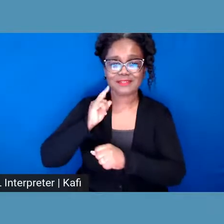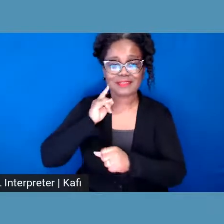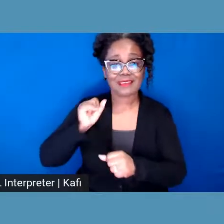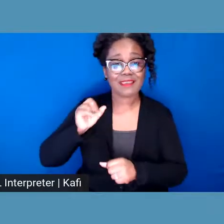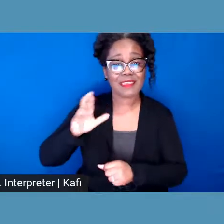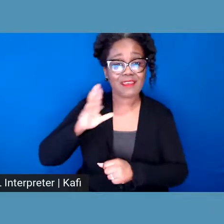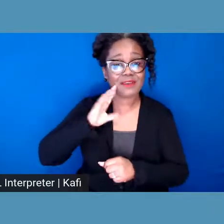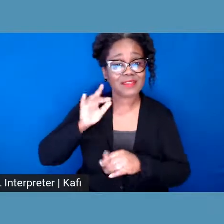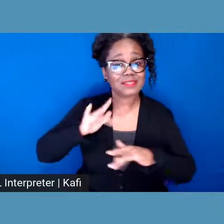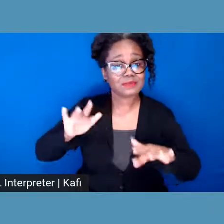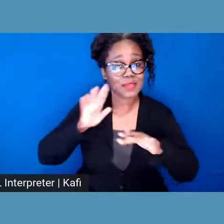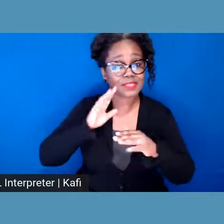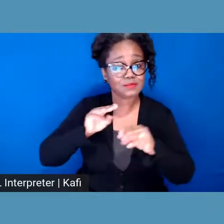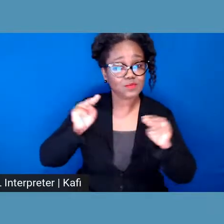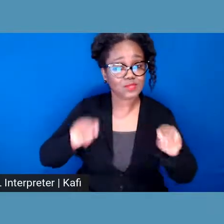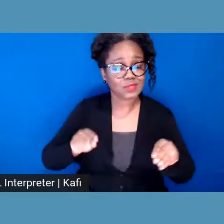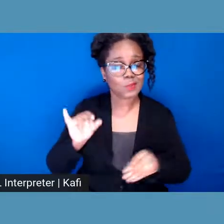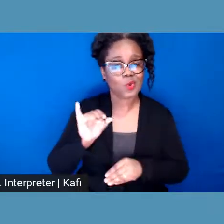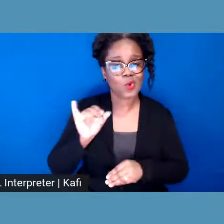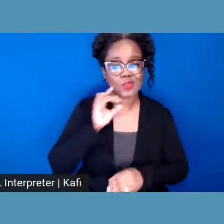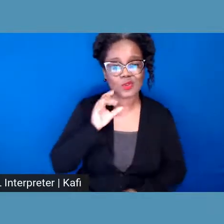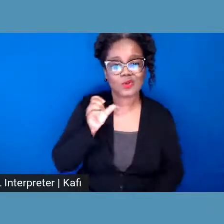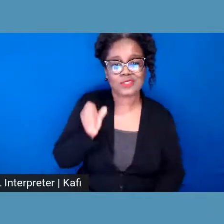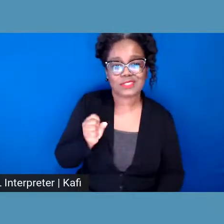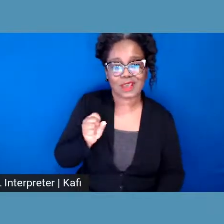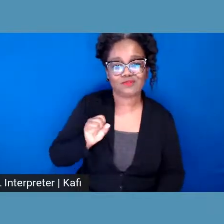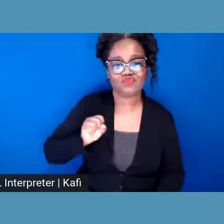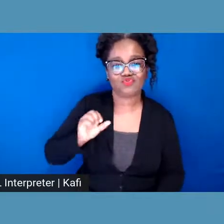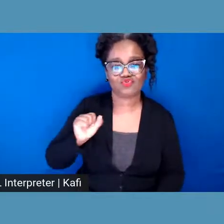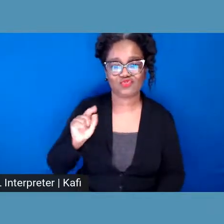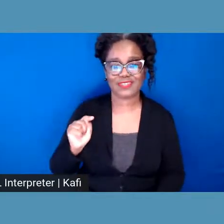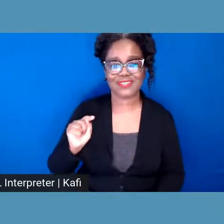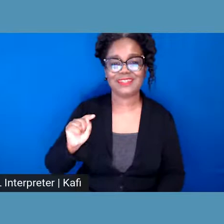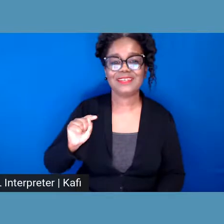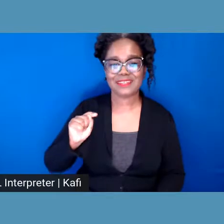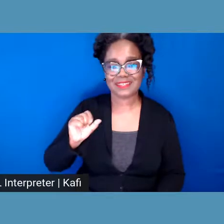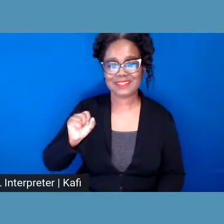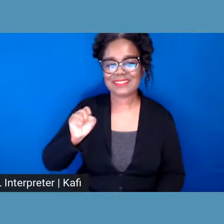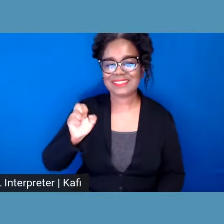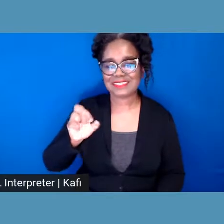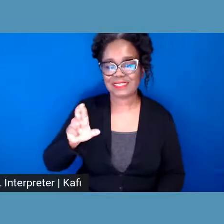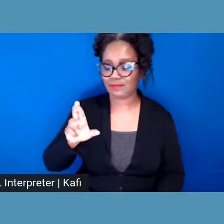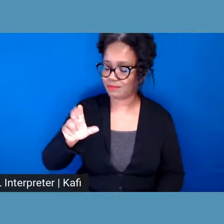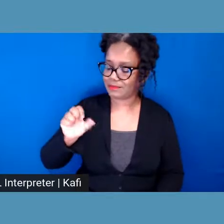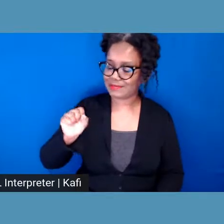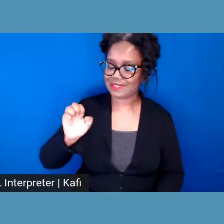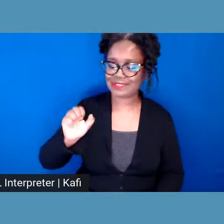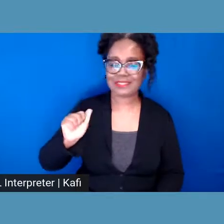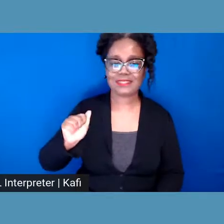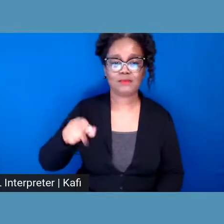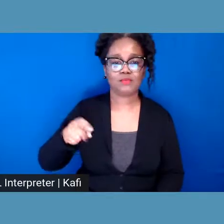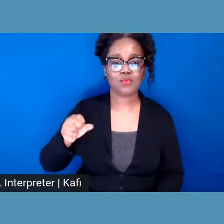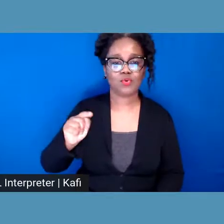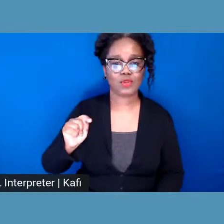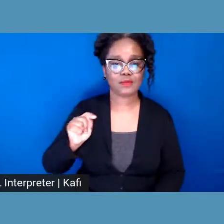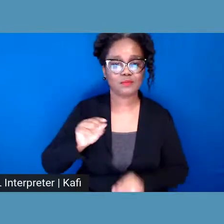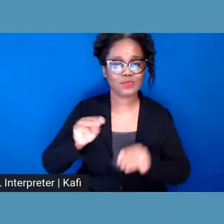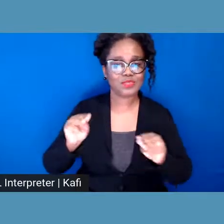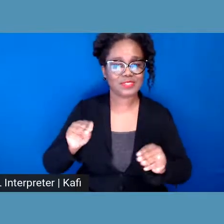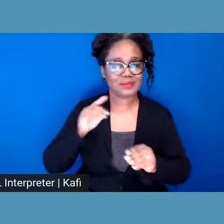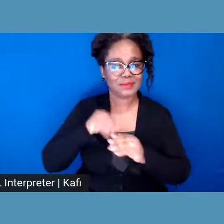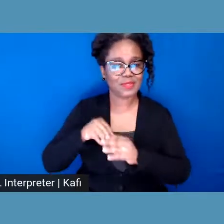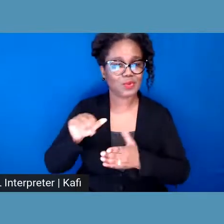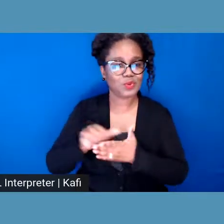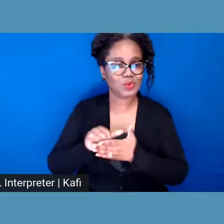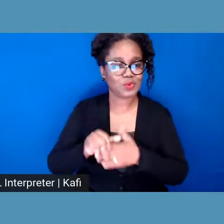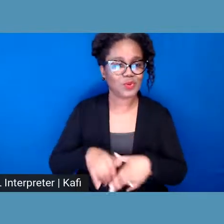the South Street Seaport Museum, both based in New York City. Carolyne Hart has served as Marketing and Membership